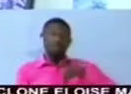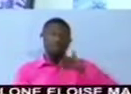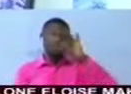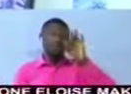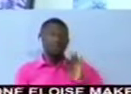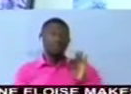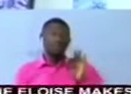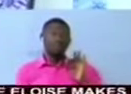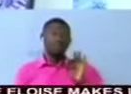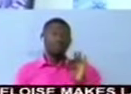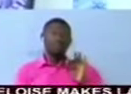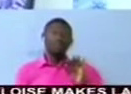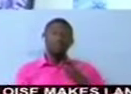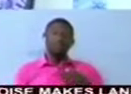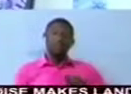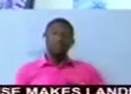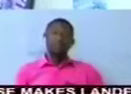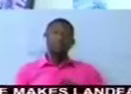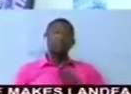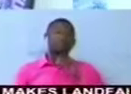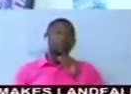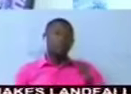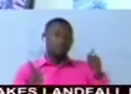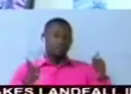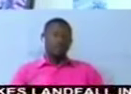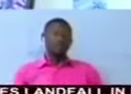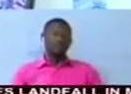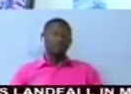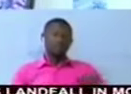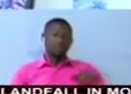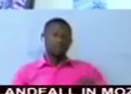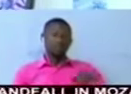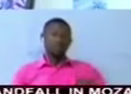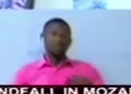I am their chairman